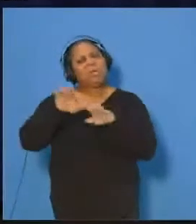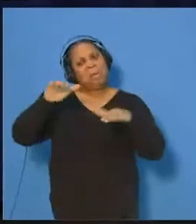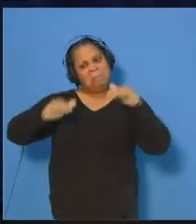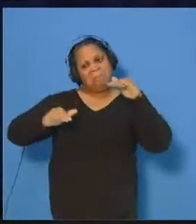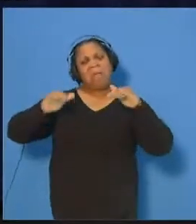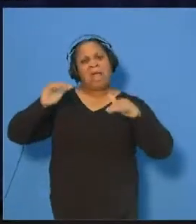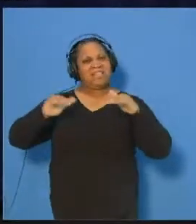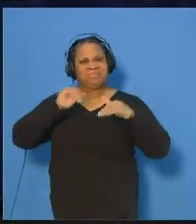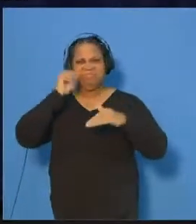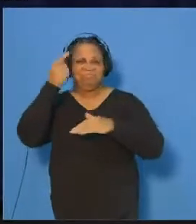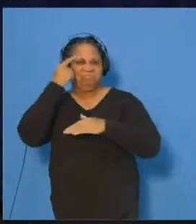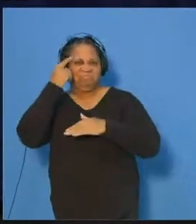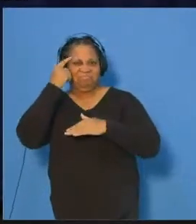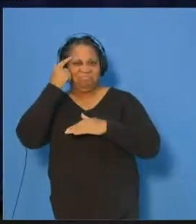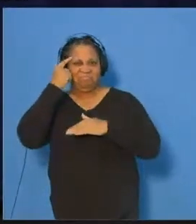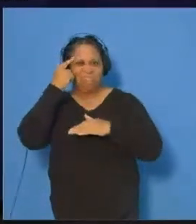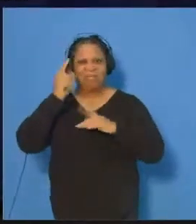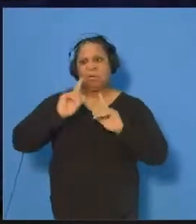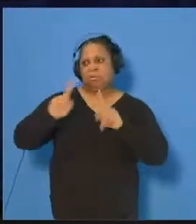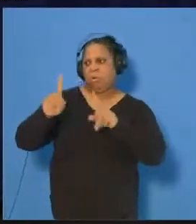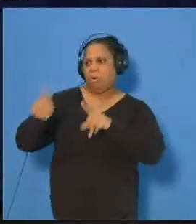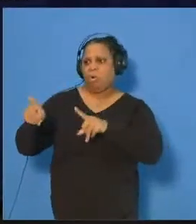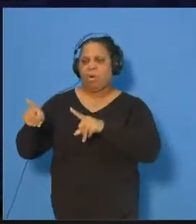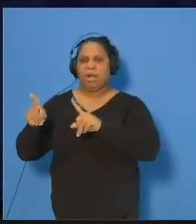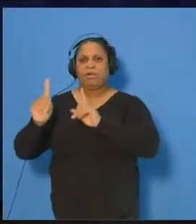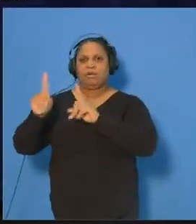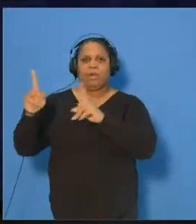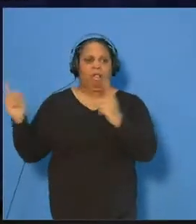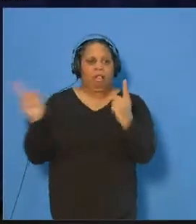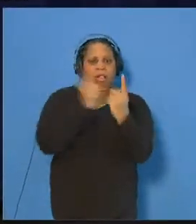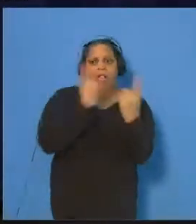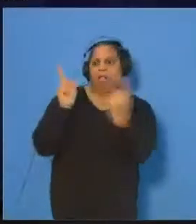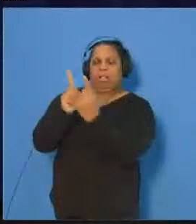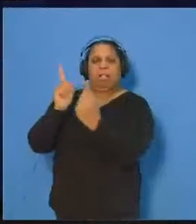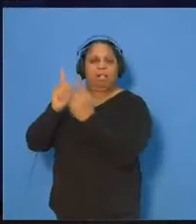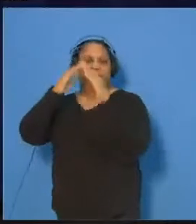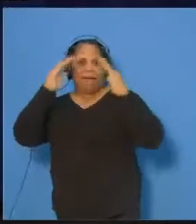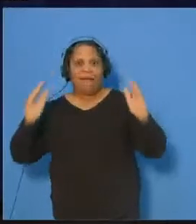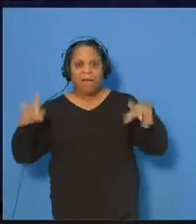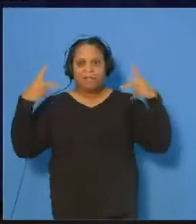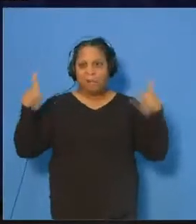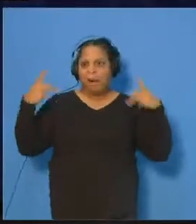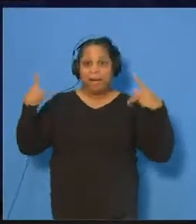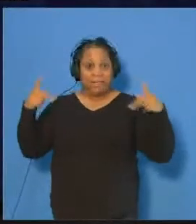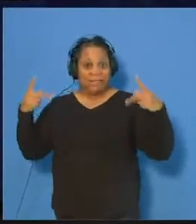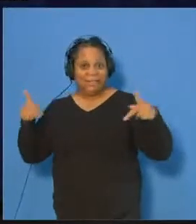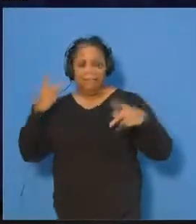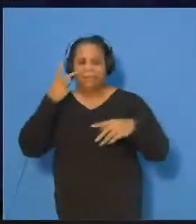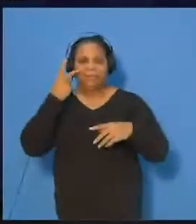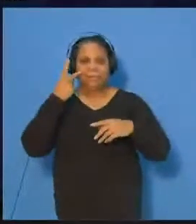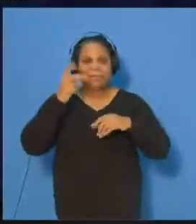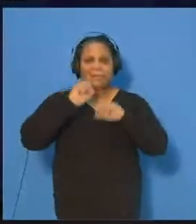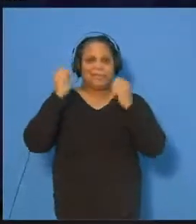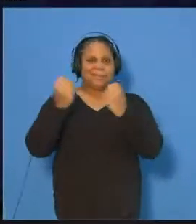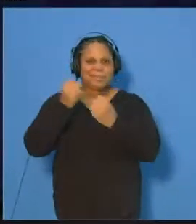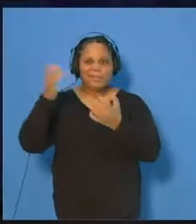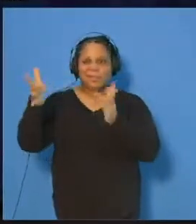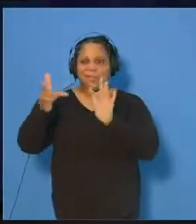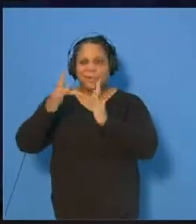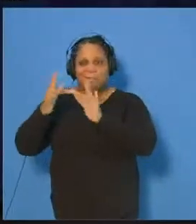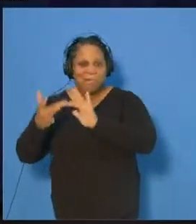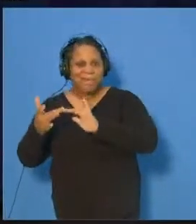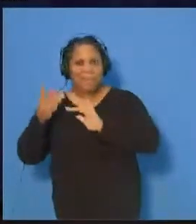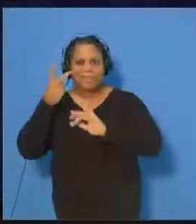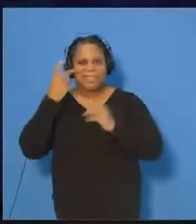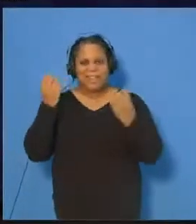that Bermudians are going to run out and run over to the houses and have house parties like some of the things we saw on social media in Chicago with lots of people in the